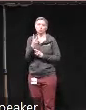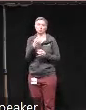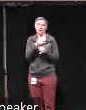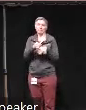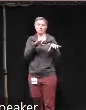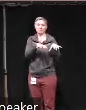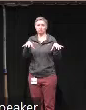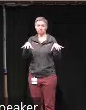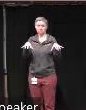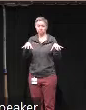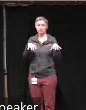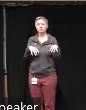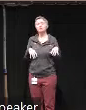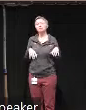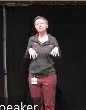three